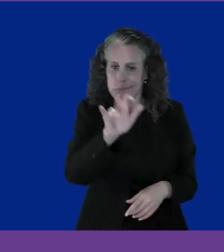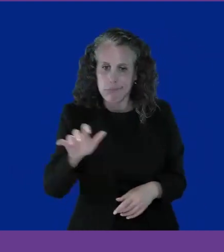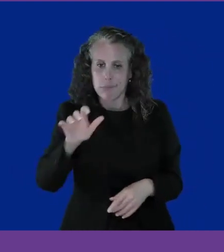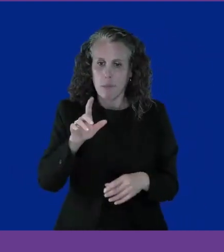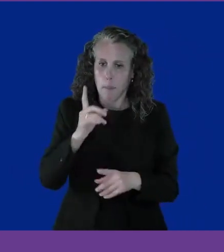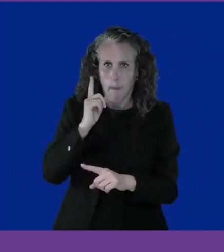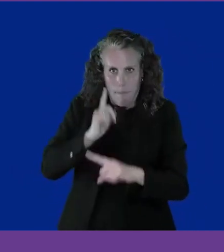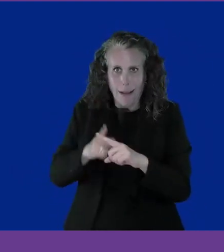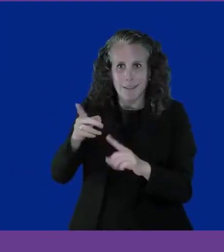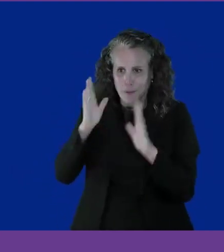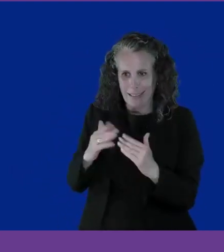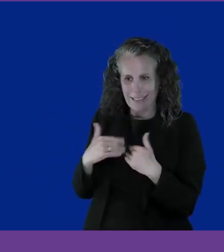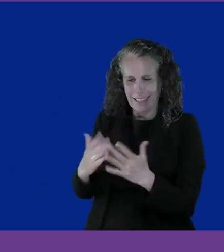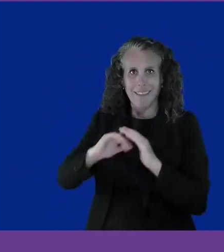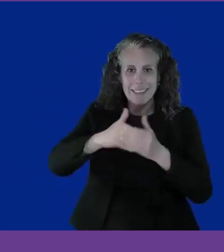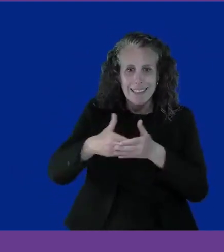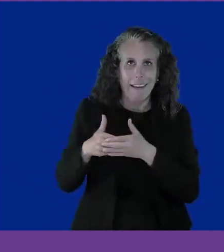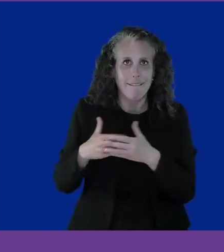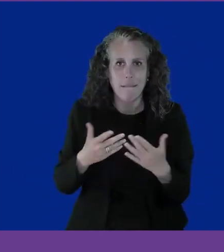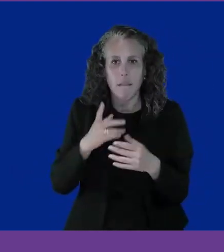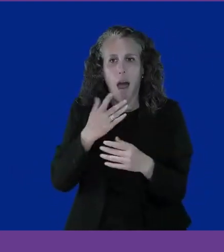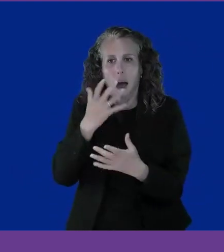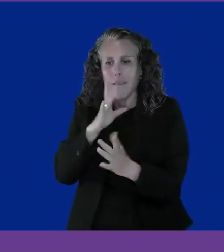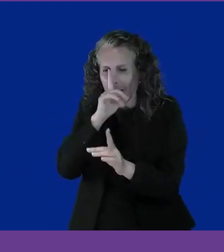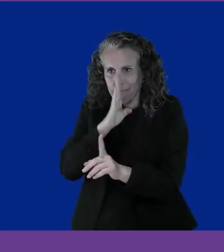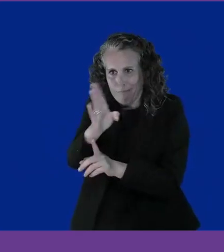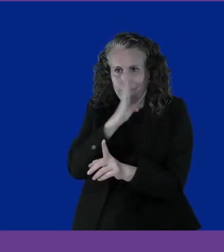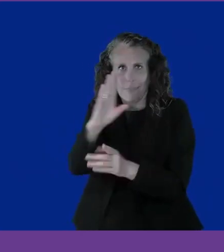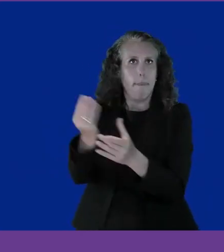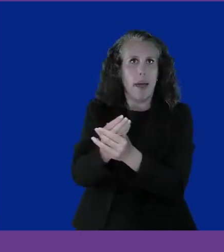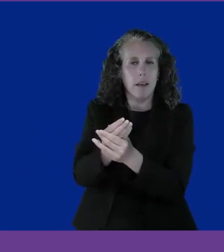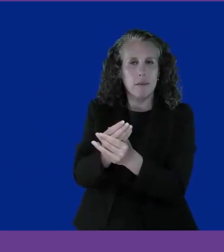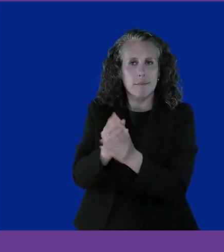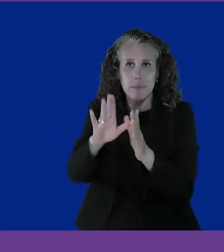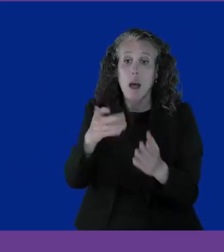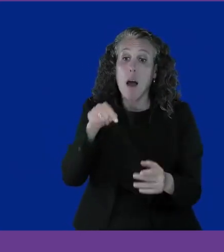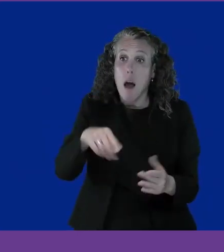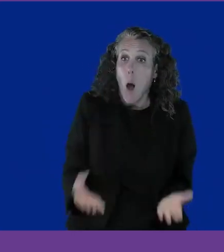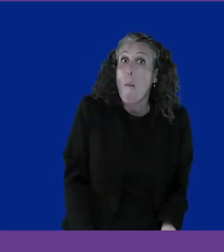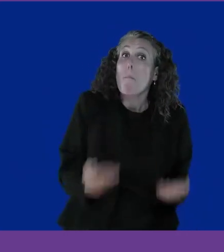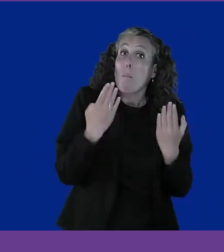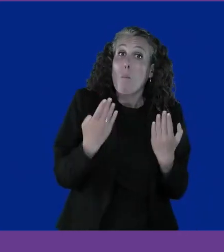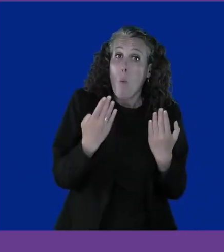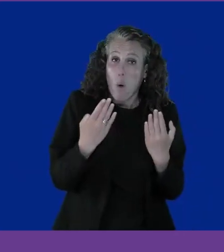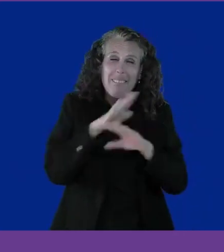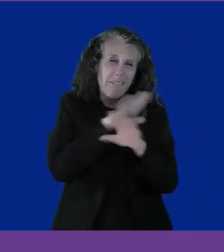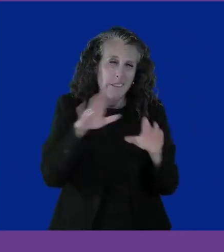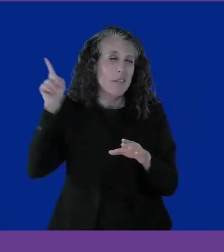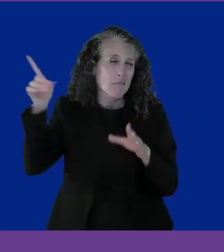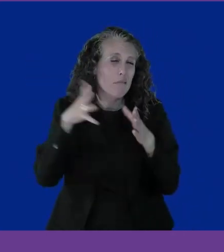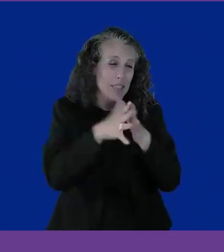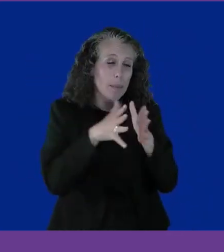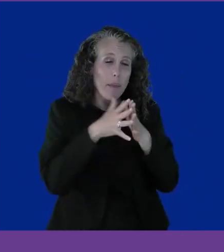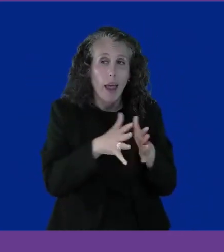secure and familiar touch point with their bank. And as we heard in the morning, there are still